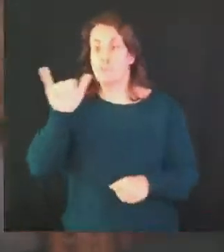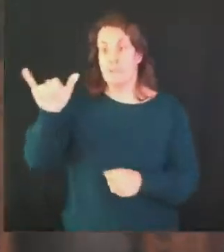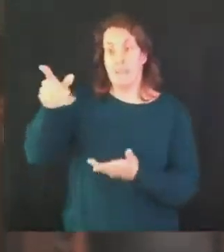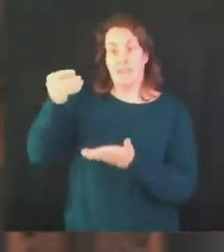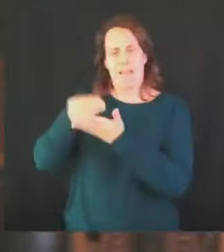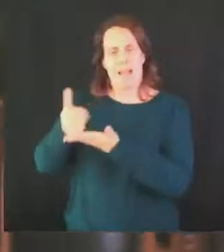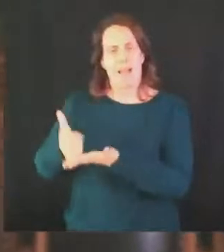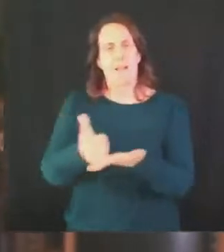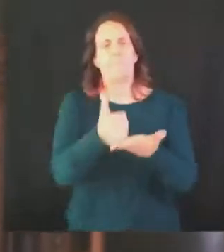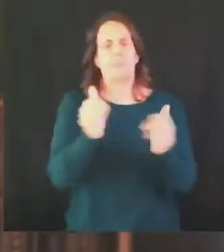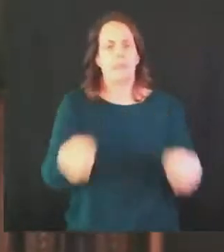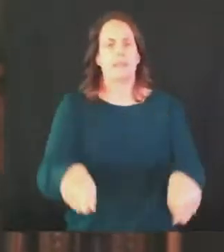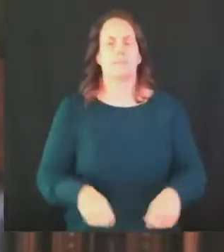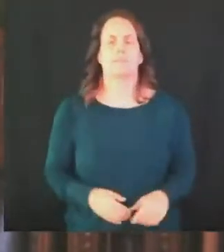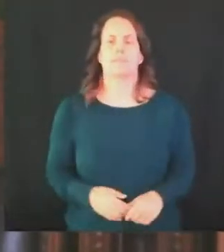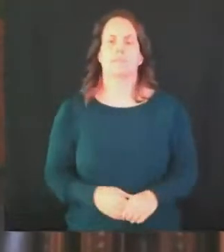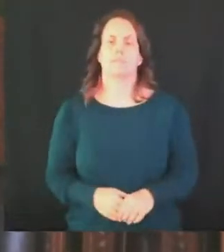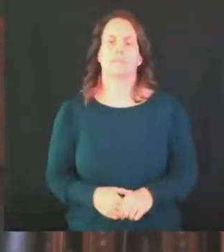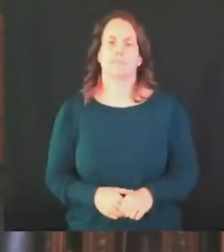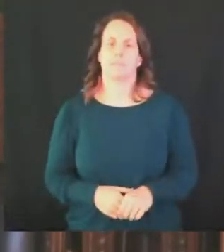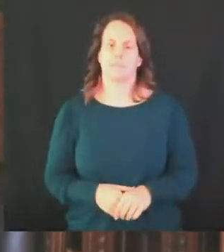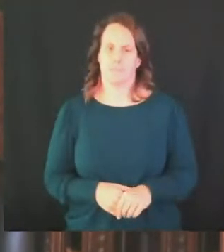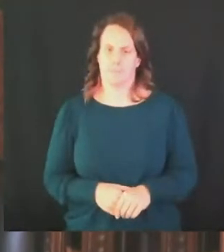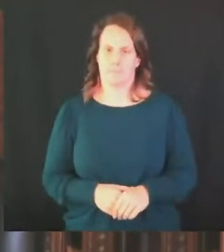is for 4 weeks long.